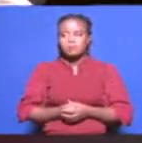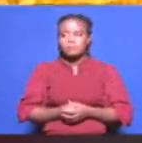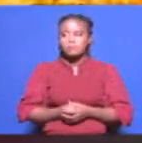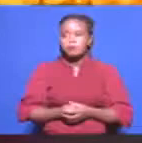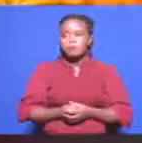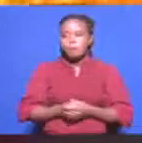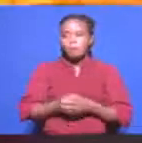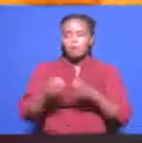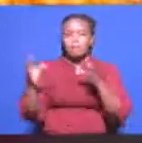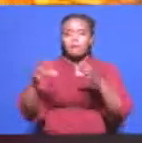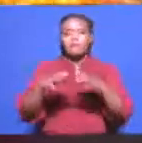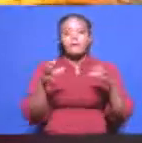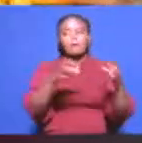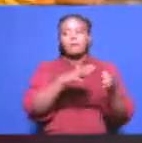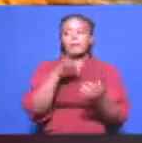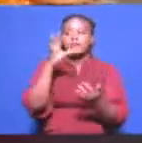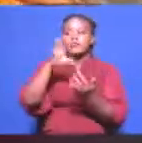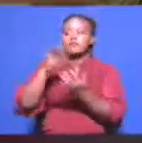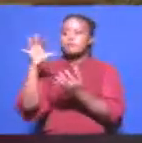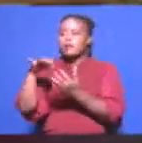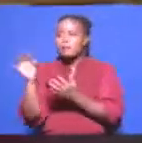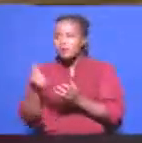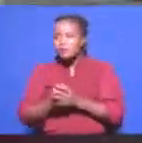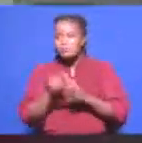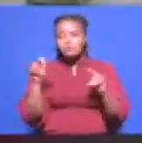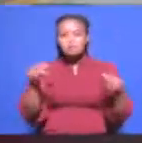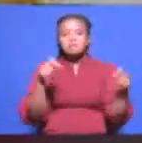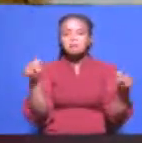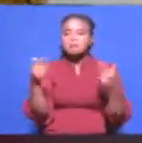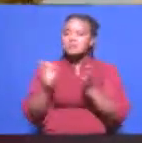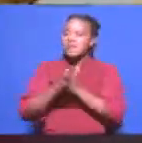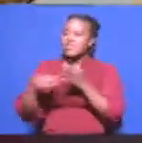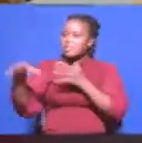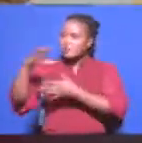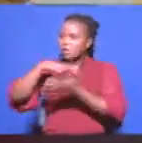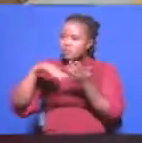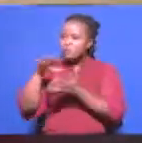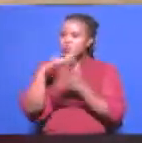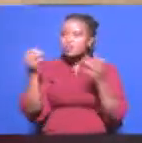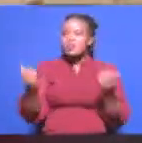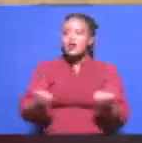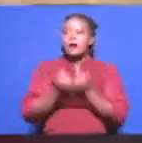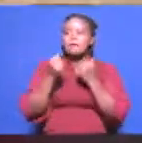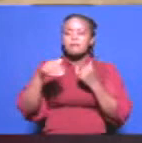Party primaries, chaos and confusion rock the exercise.